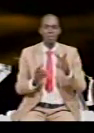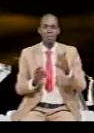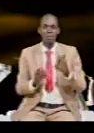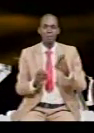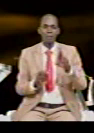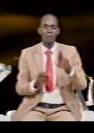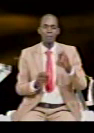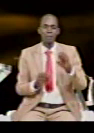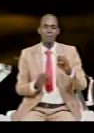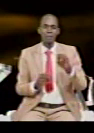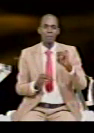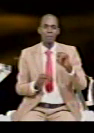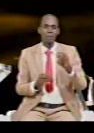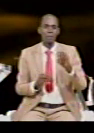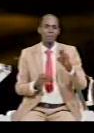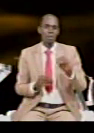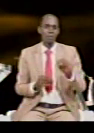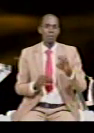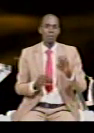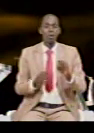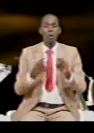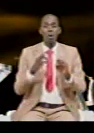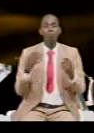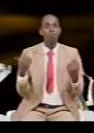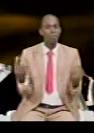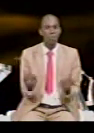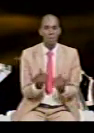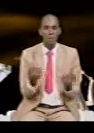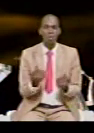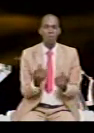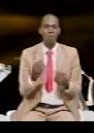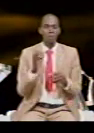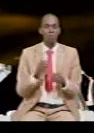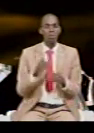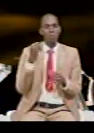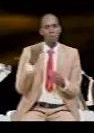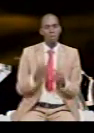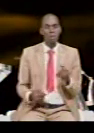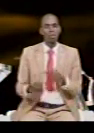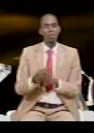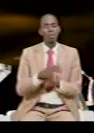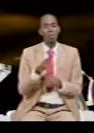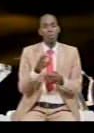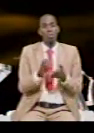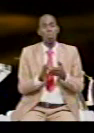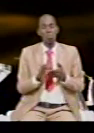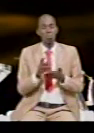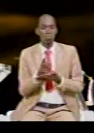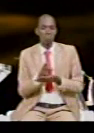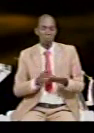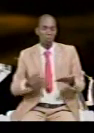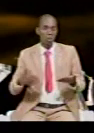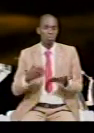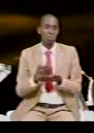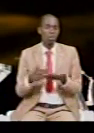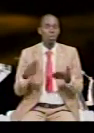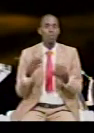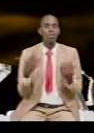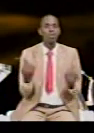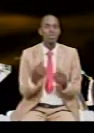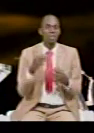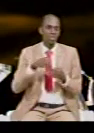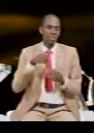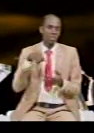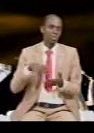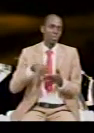They have their own version of sin. Their versions of sin in the